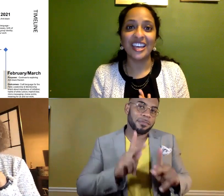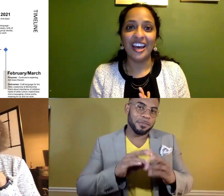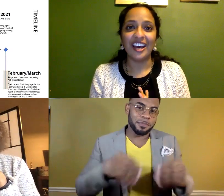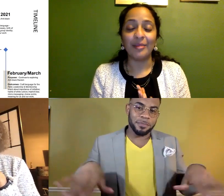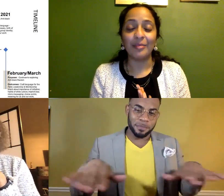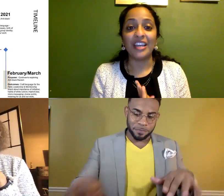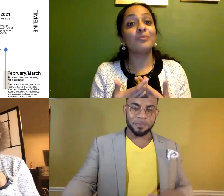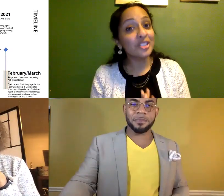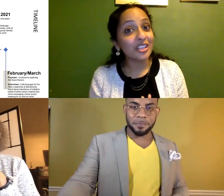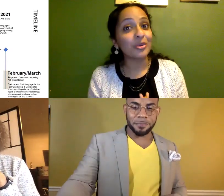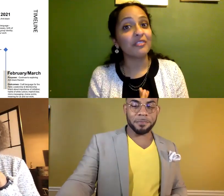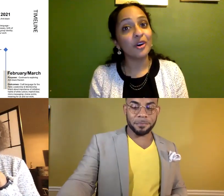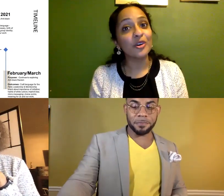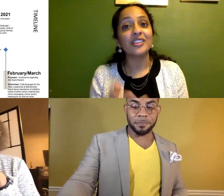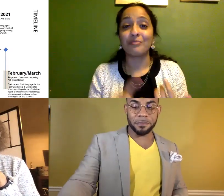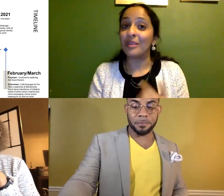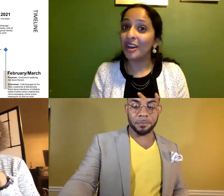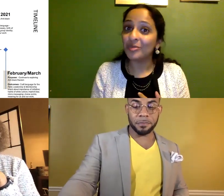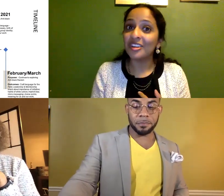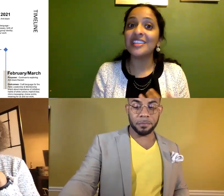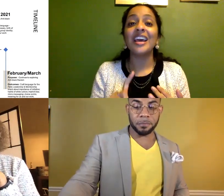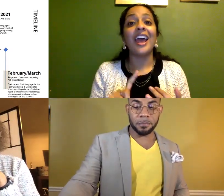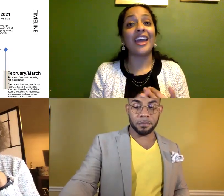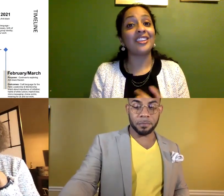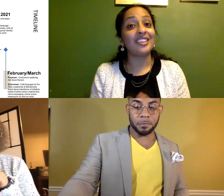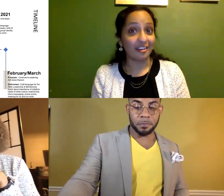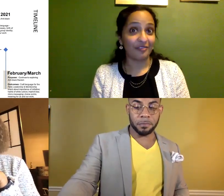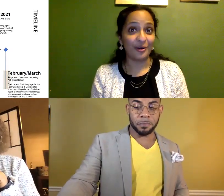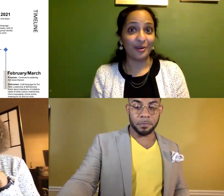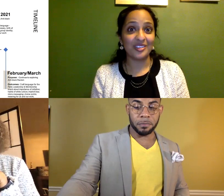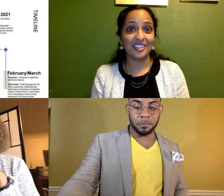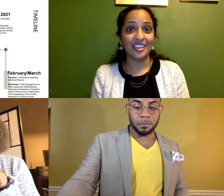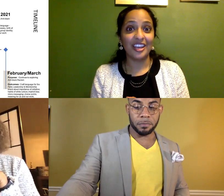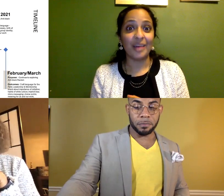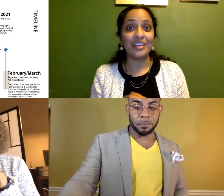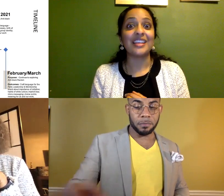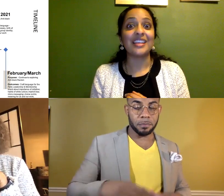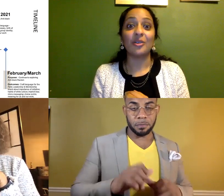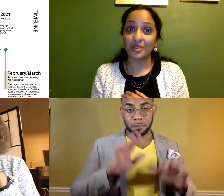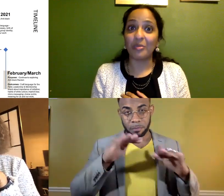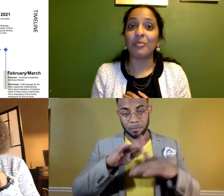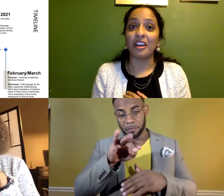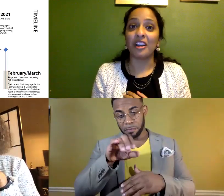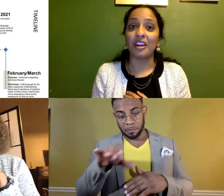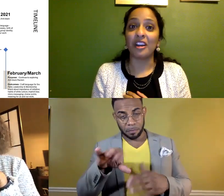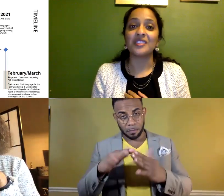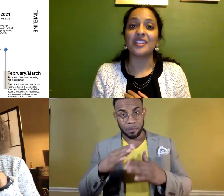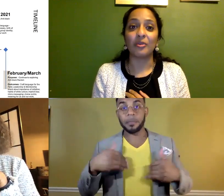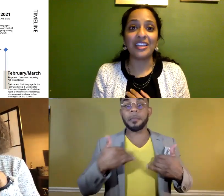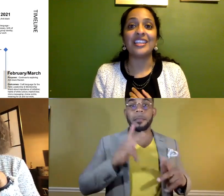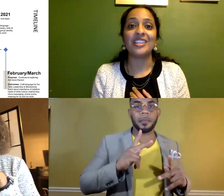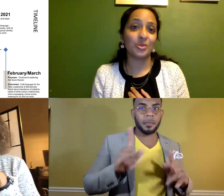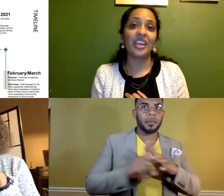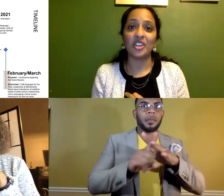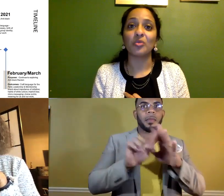ground, Absolutely. especially with a focus on BIPOC communities and young folks, That's because right. that also came up in our interviews,